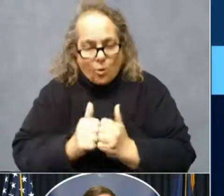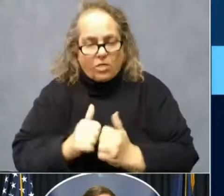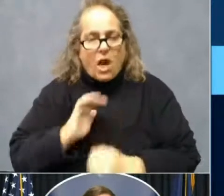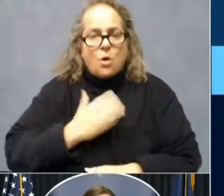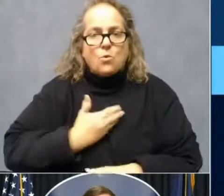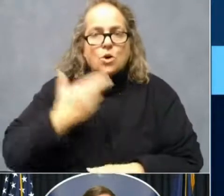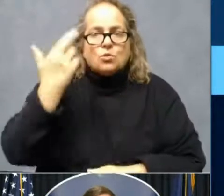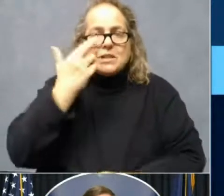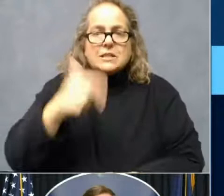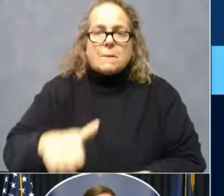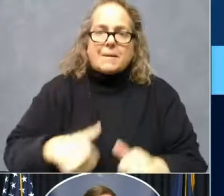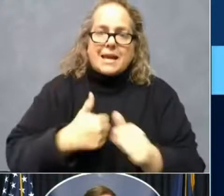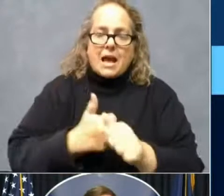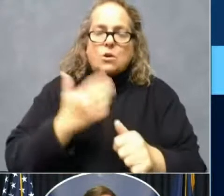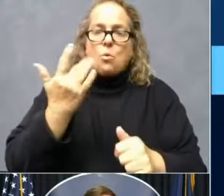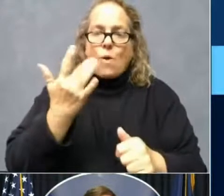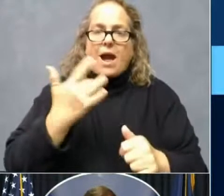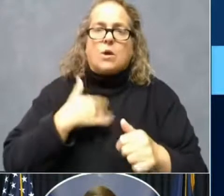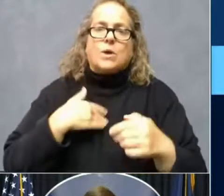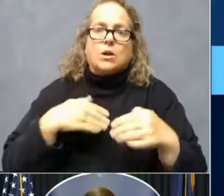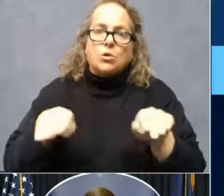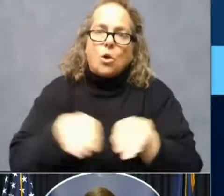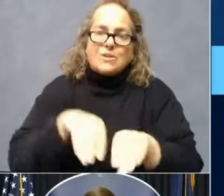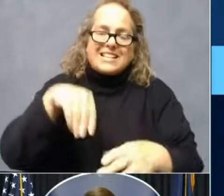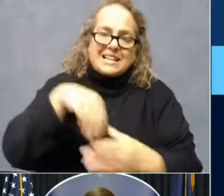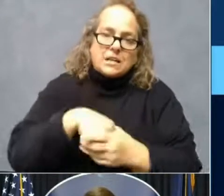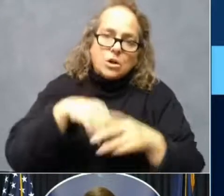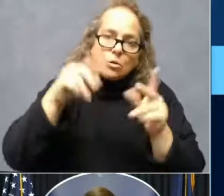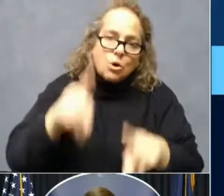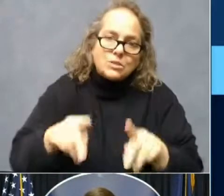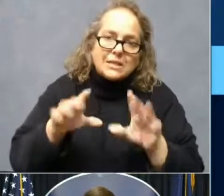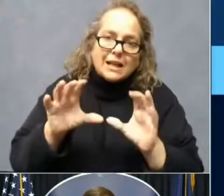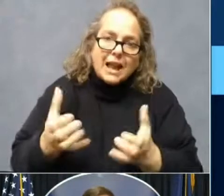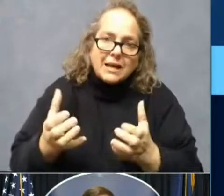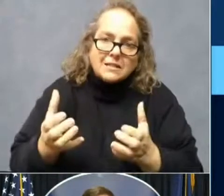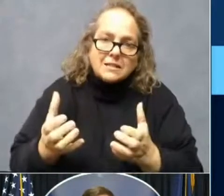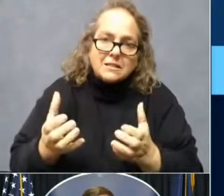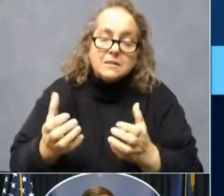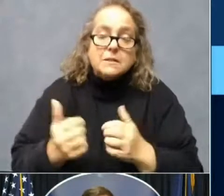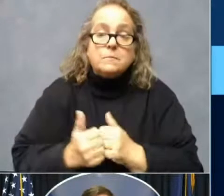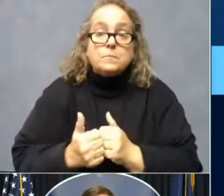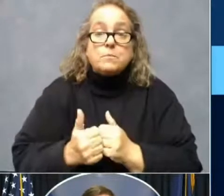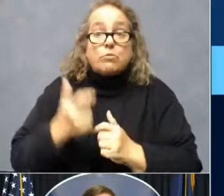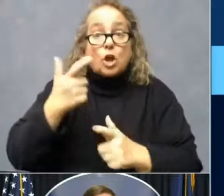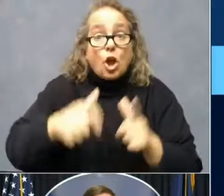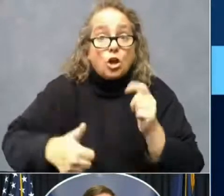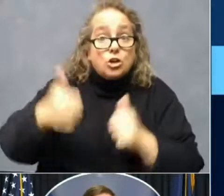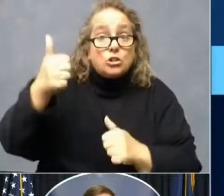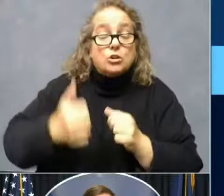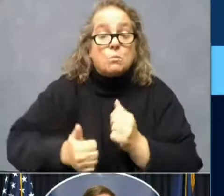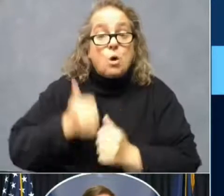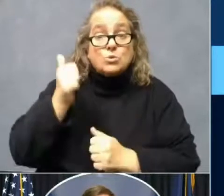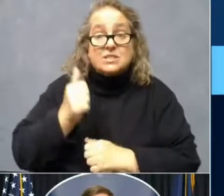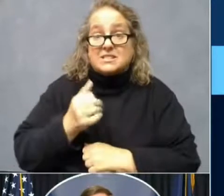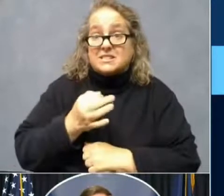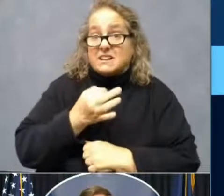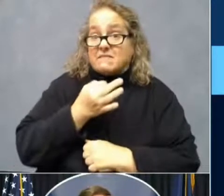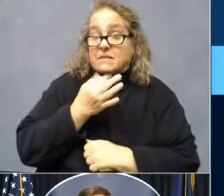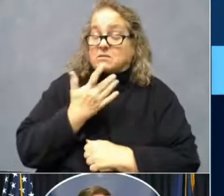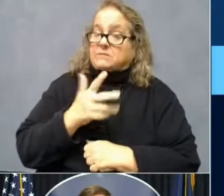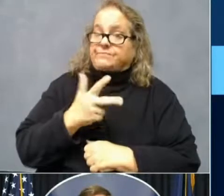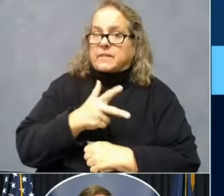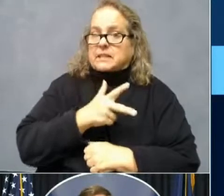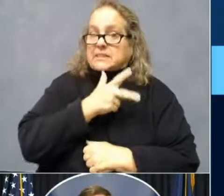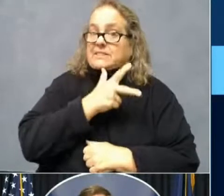behind the steps that we took. The largest, most sophisticated medical association in the